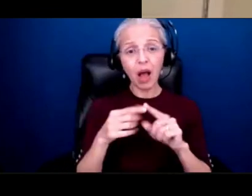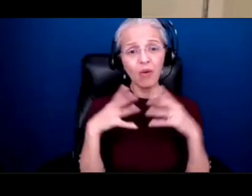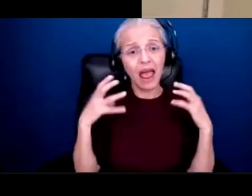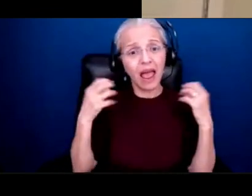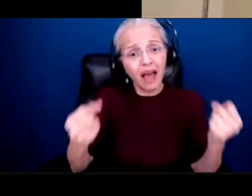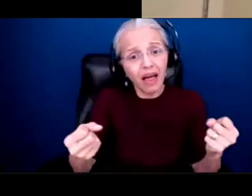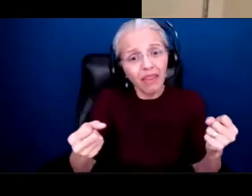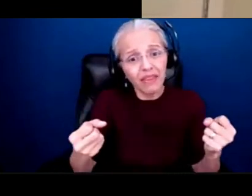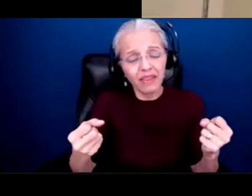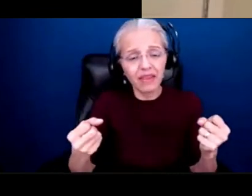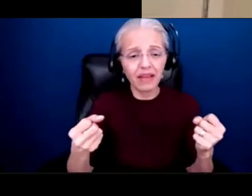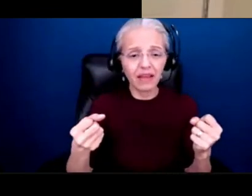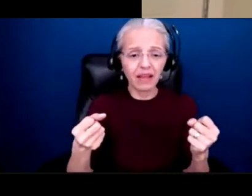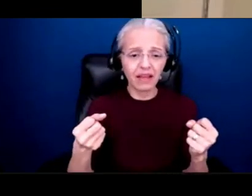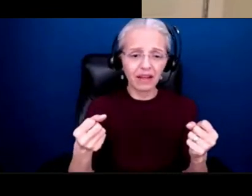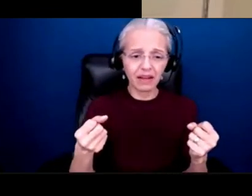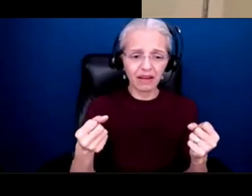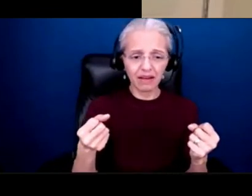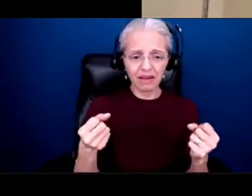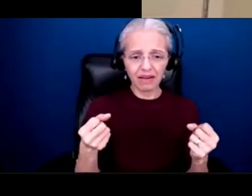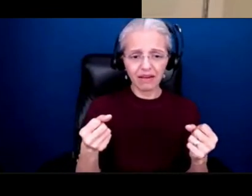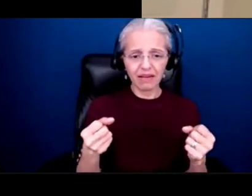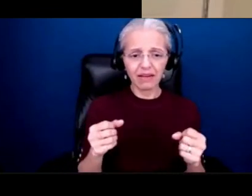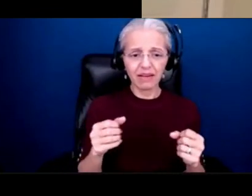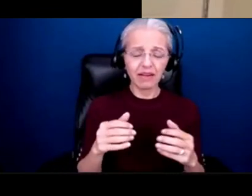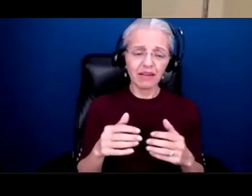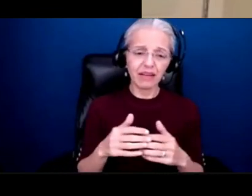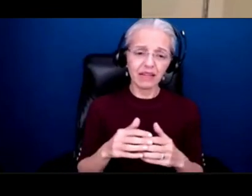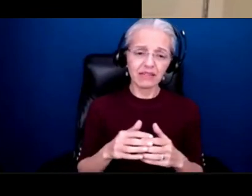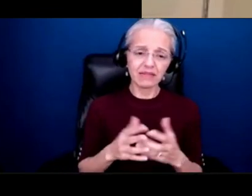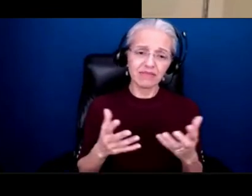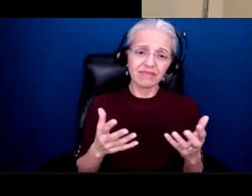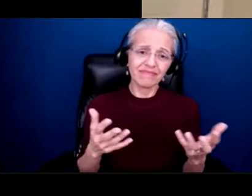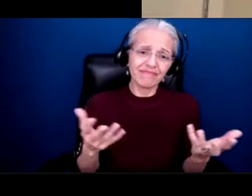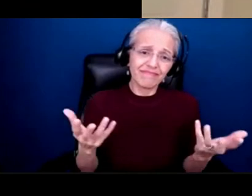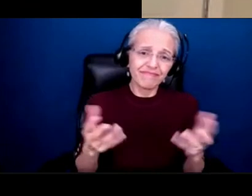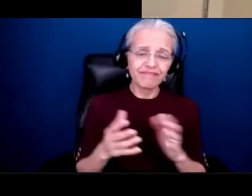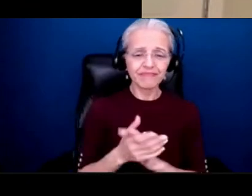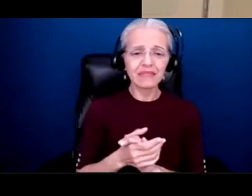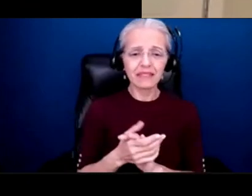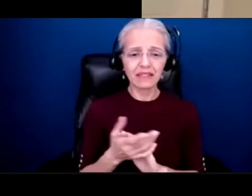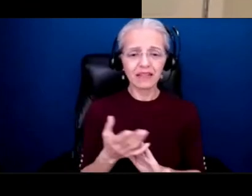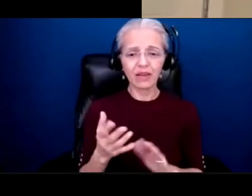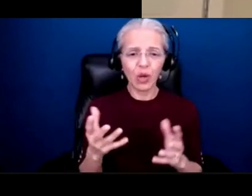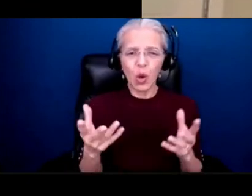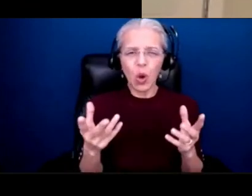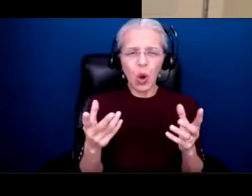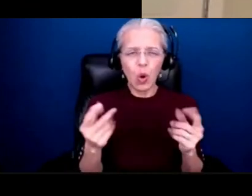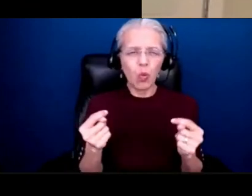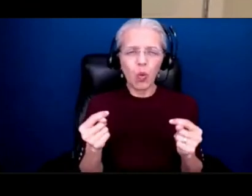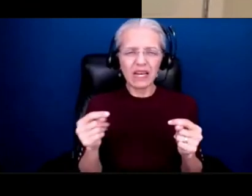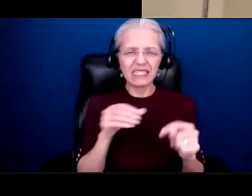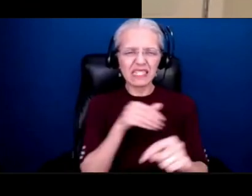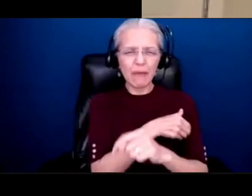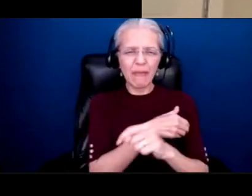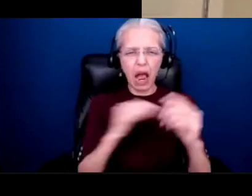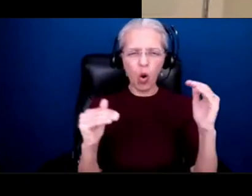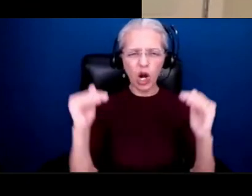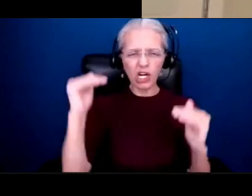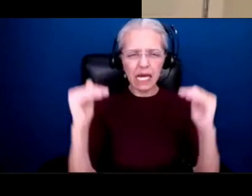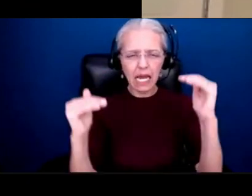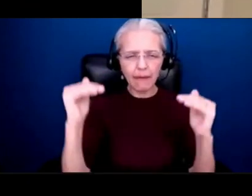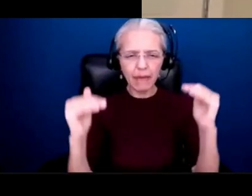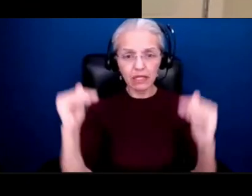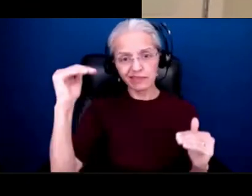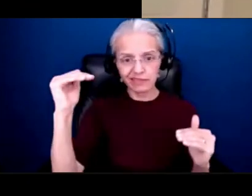are all those, you know, values, you know, what's underlying them? Right? What is the power dynamics? And, you